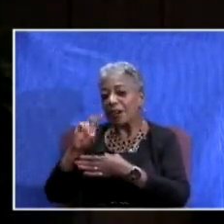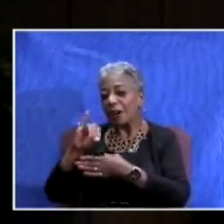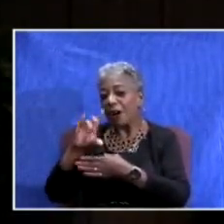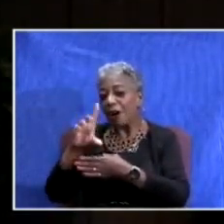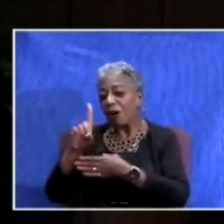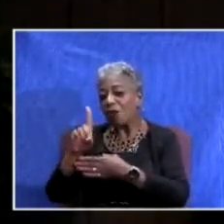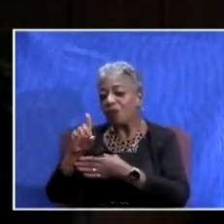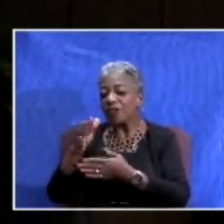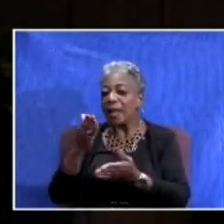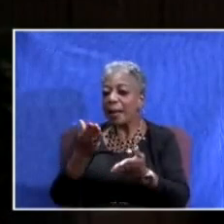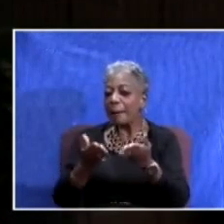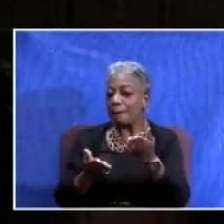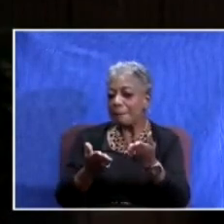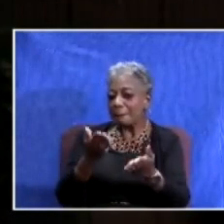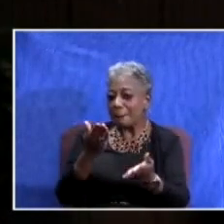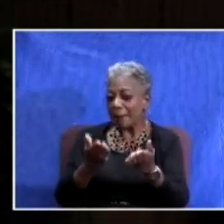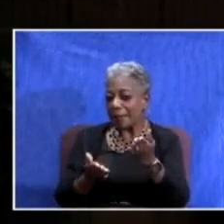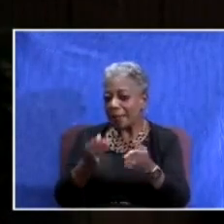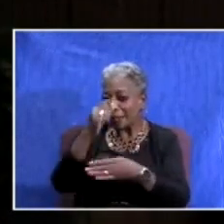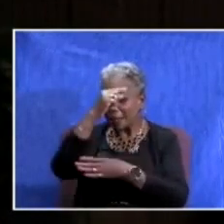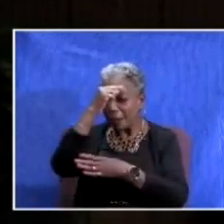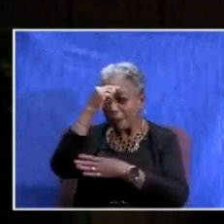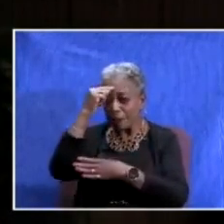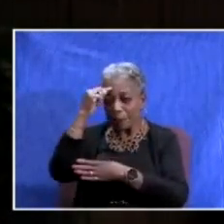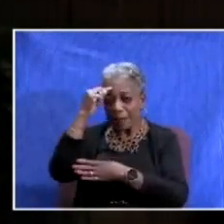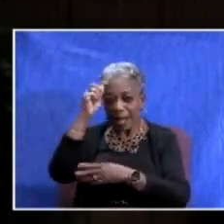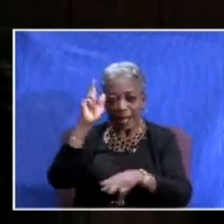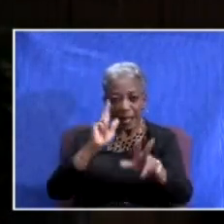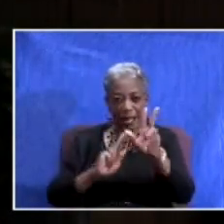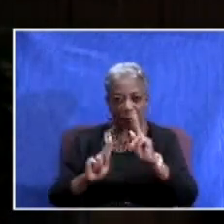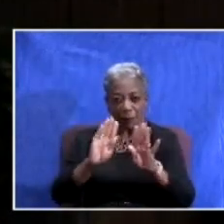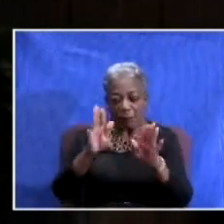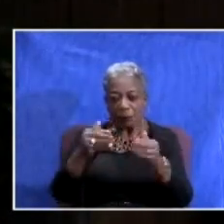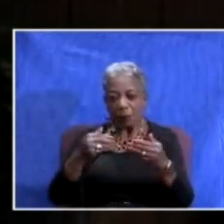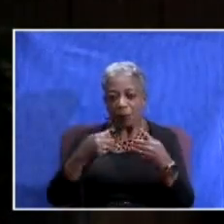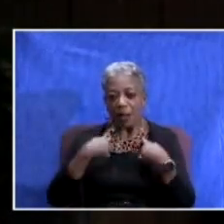now. They're projected by 2053, black people will have zero wealth.